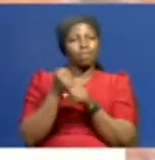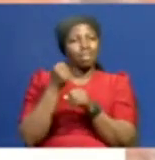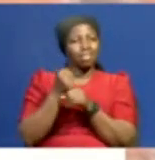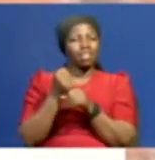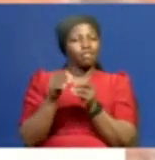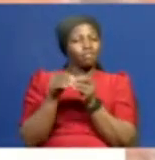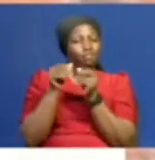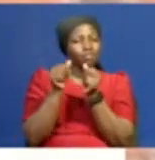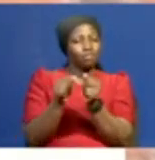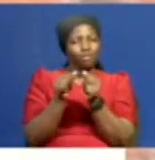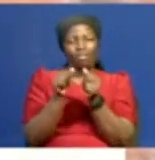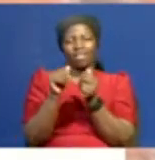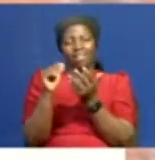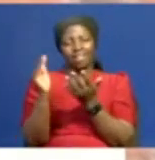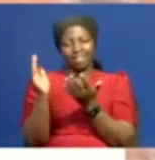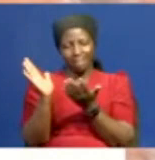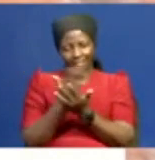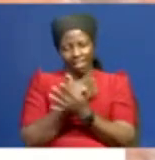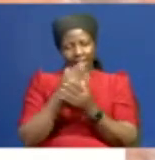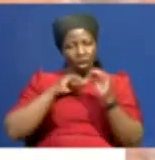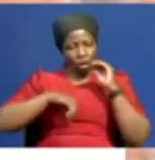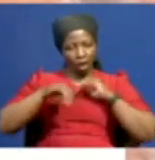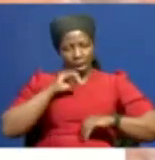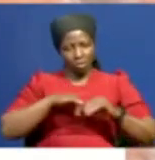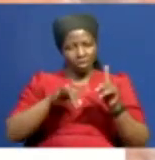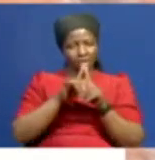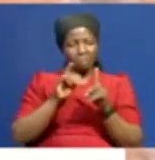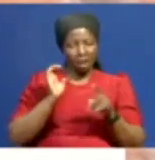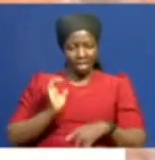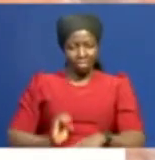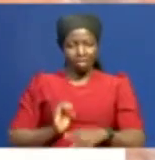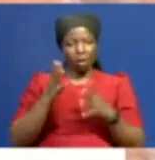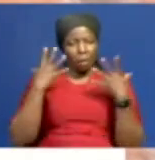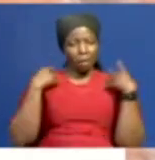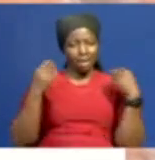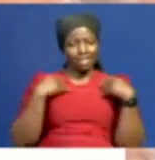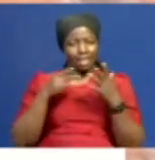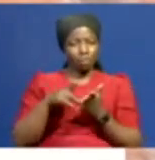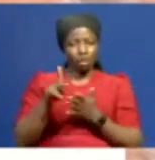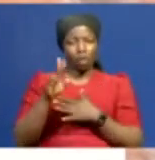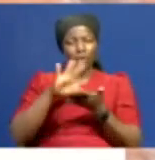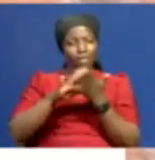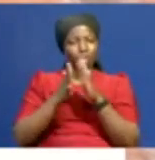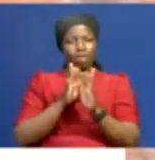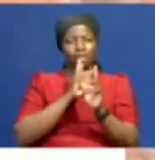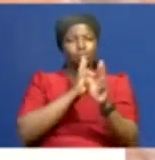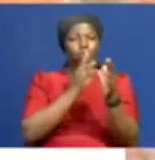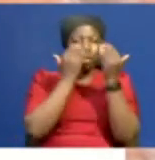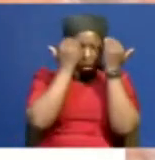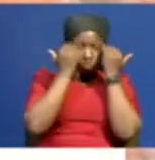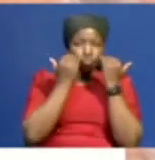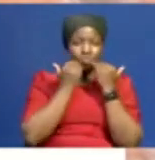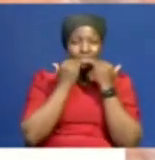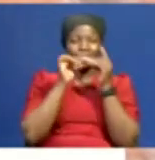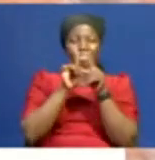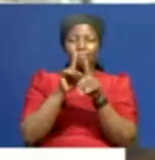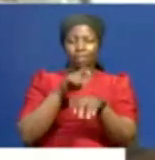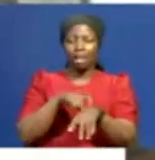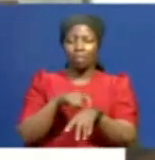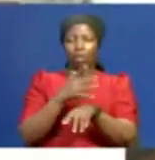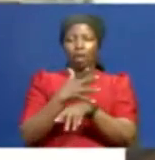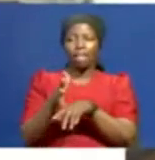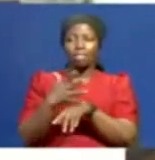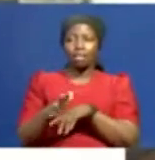with corruption and ethical practices in procurement without having to take them to court and waste the court time.